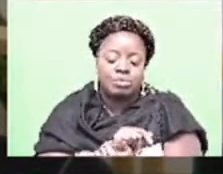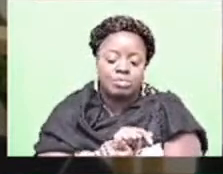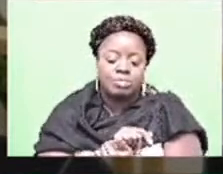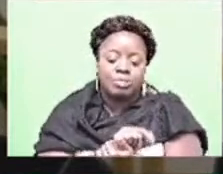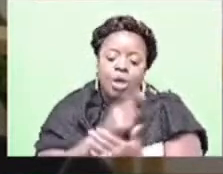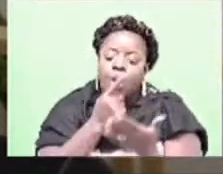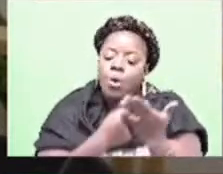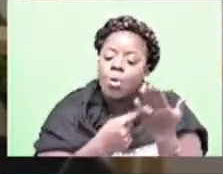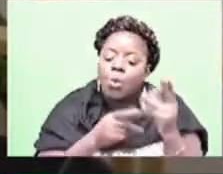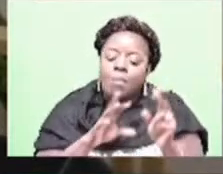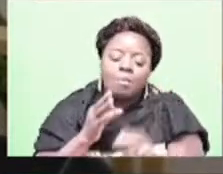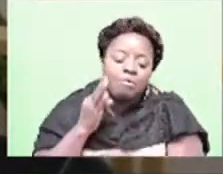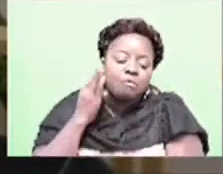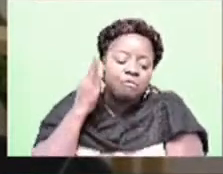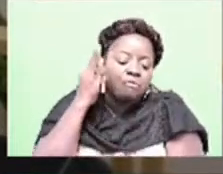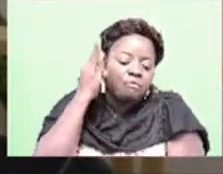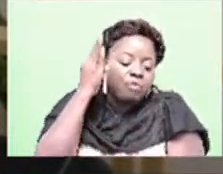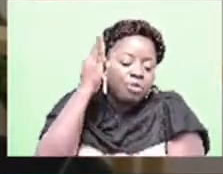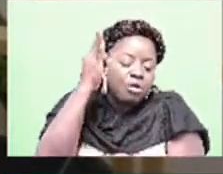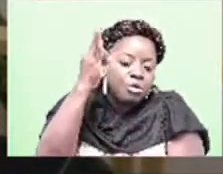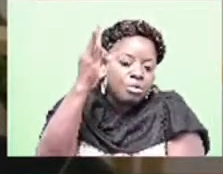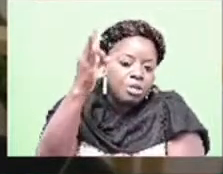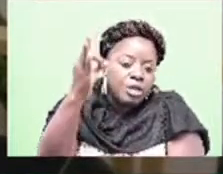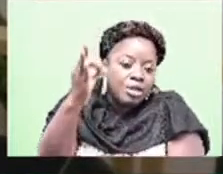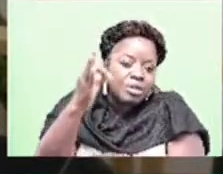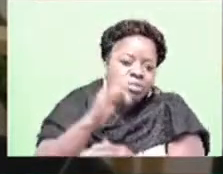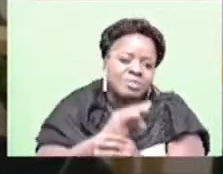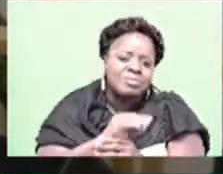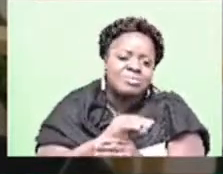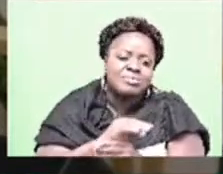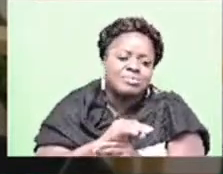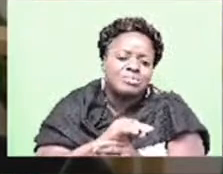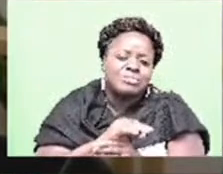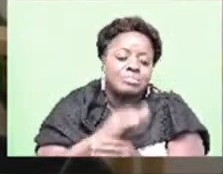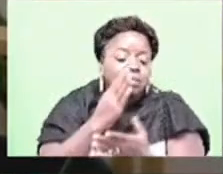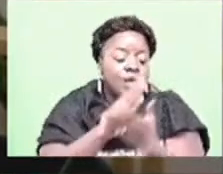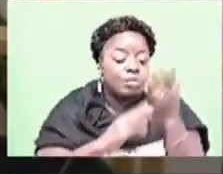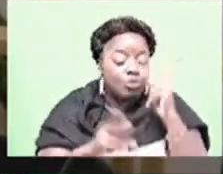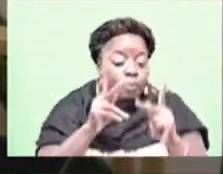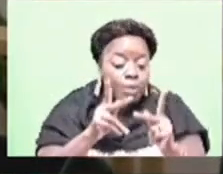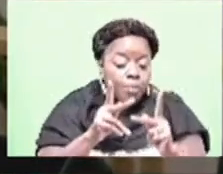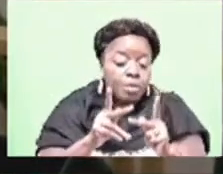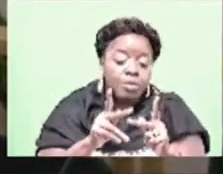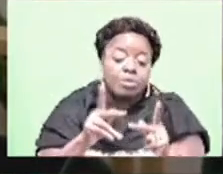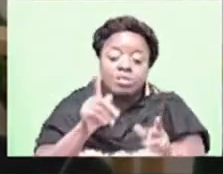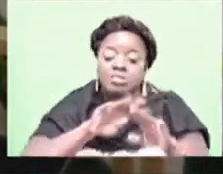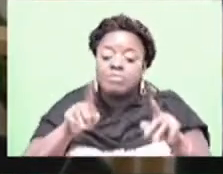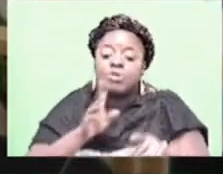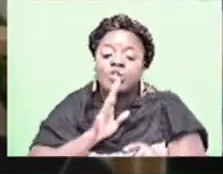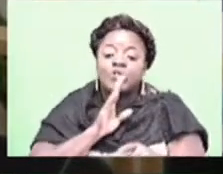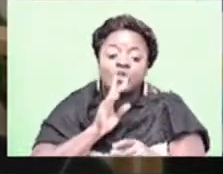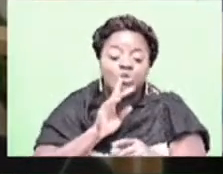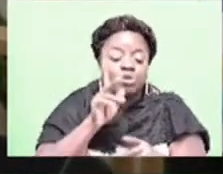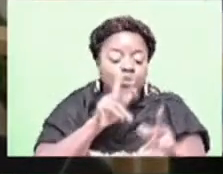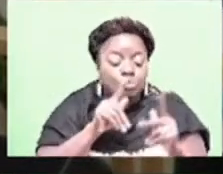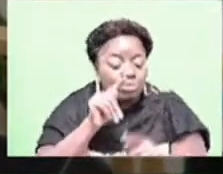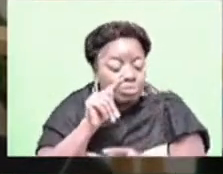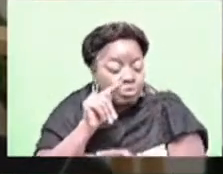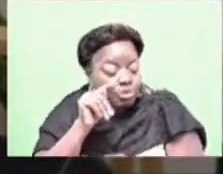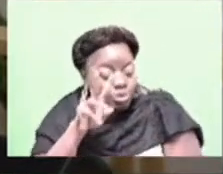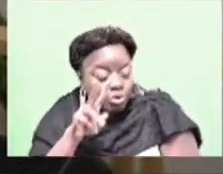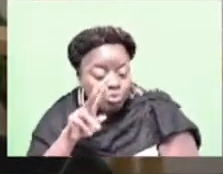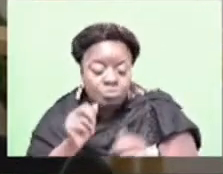that you will see over the weekend, Madam Speaker, you will have several commentators on those talk shows, articles in the